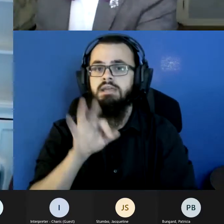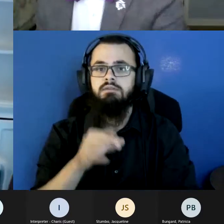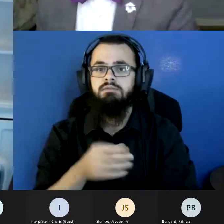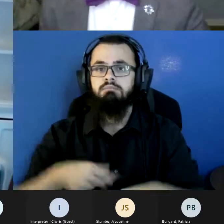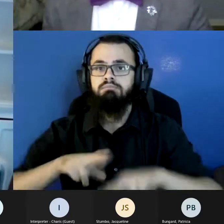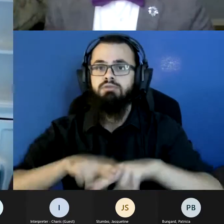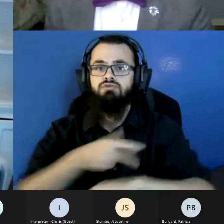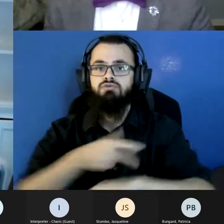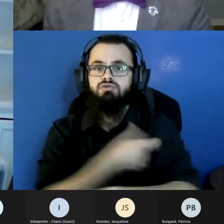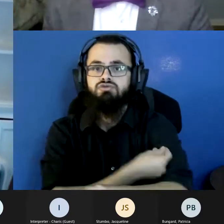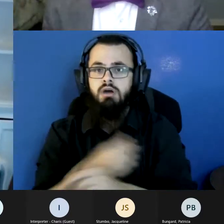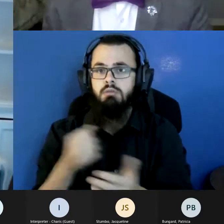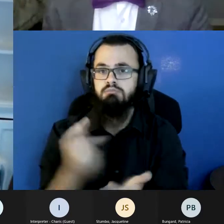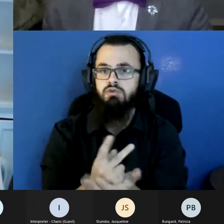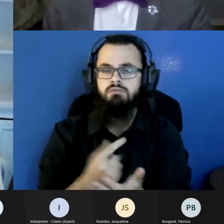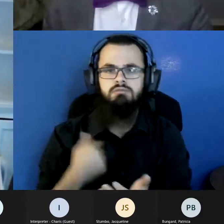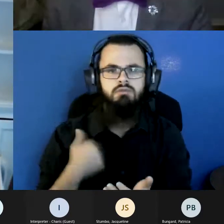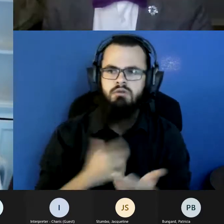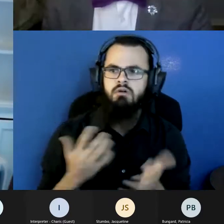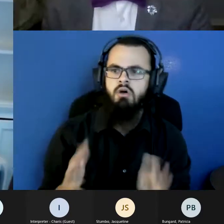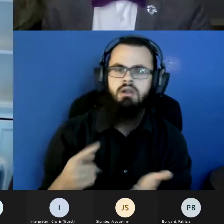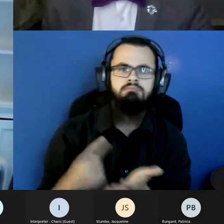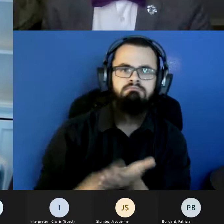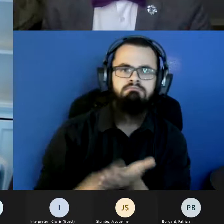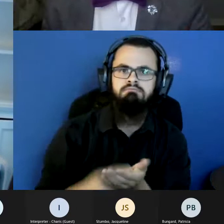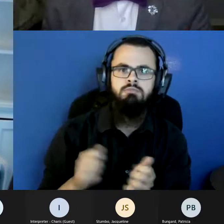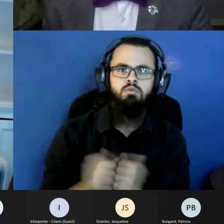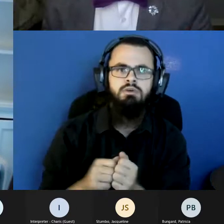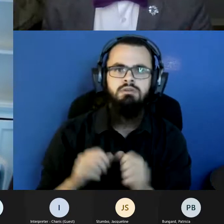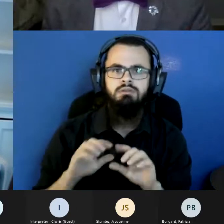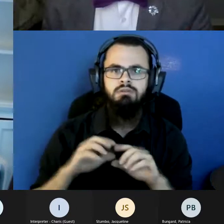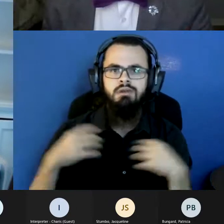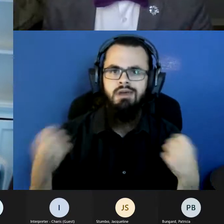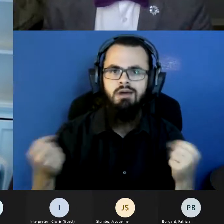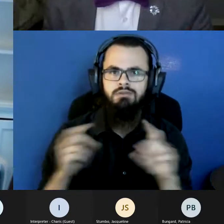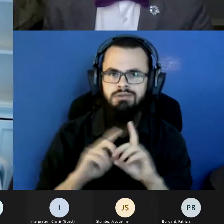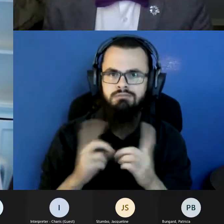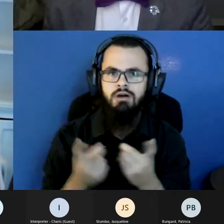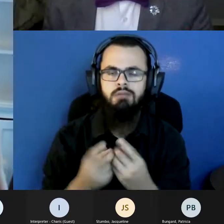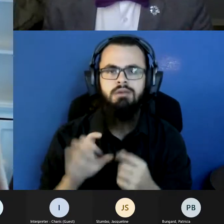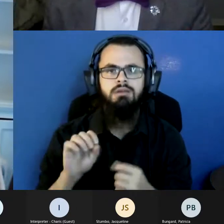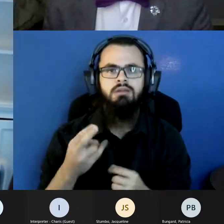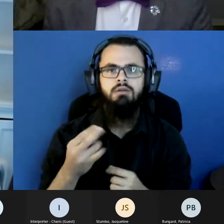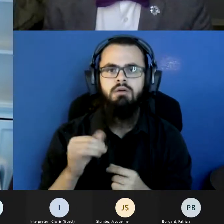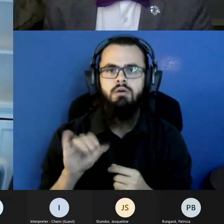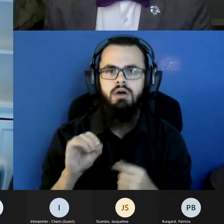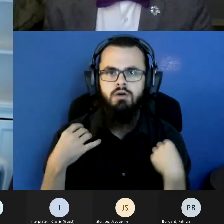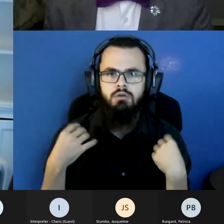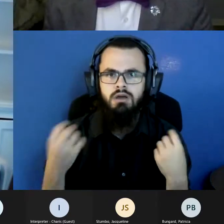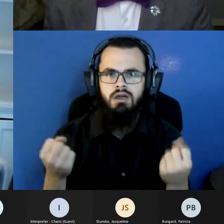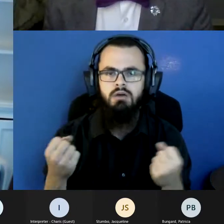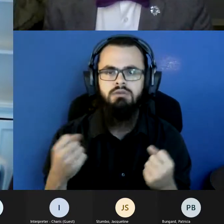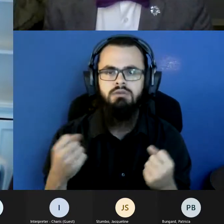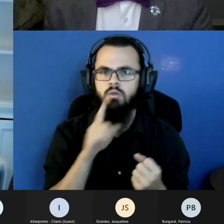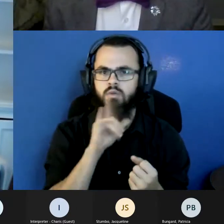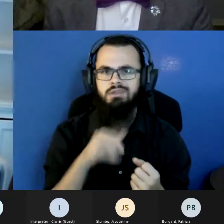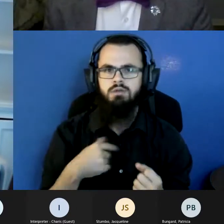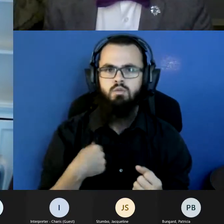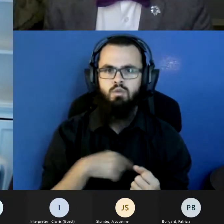are already discussing with the health department and Ohio Health. We work very closely, the 3 institutions,